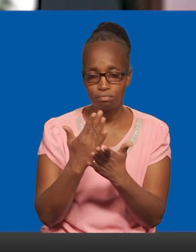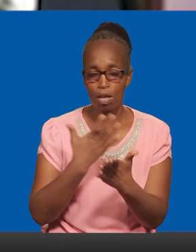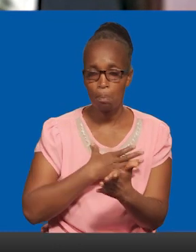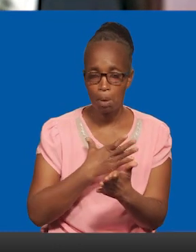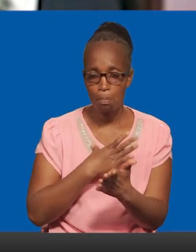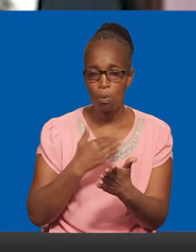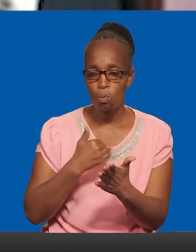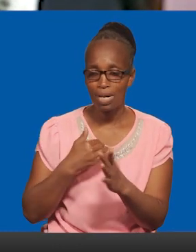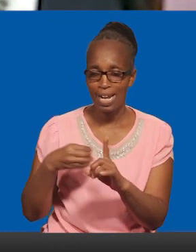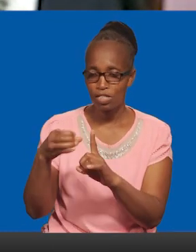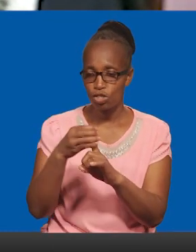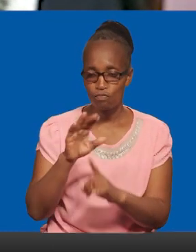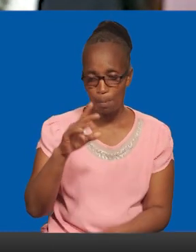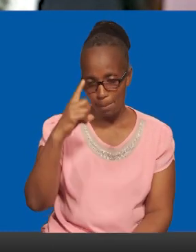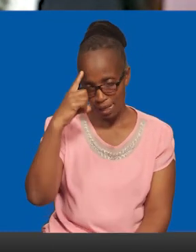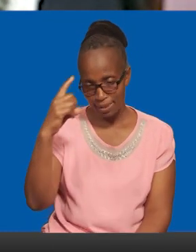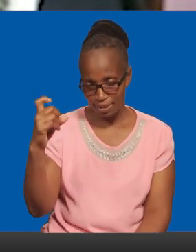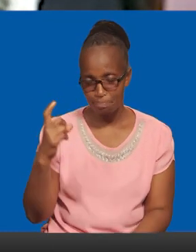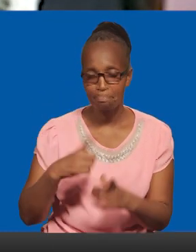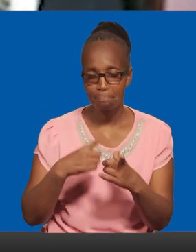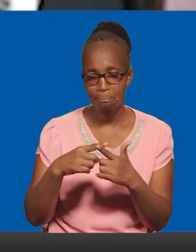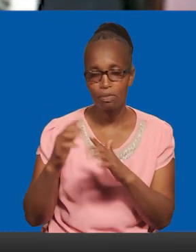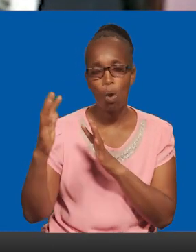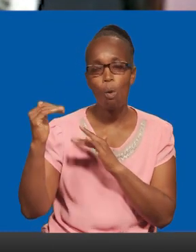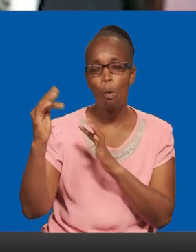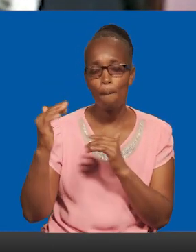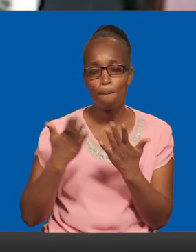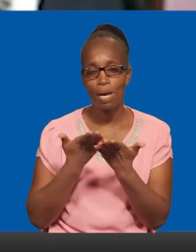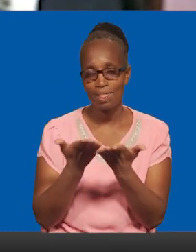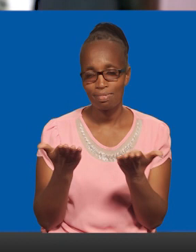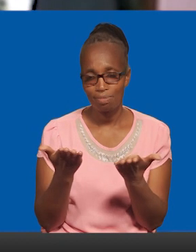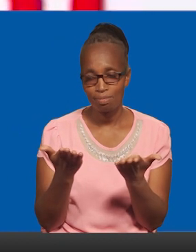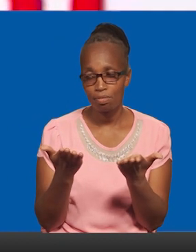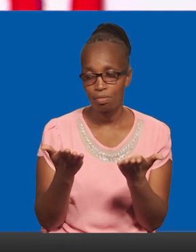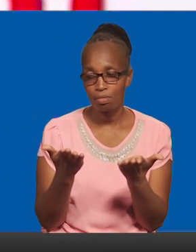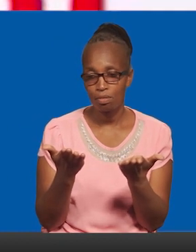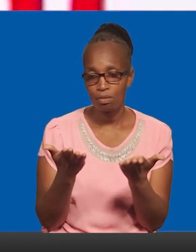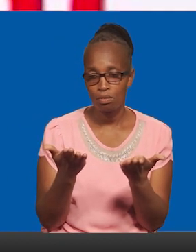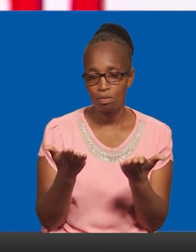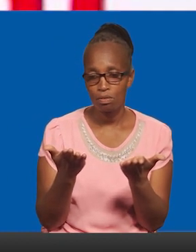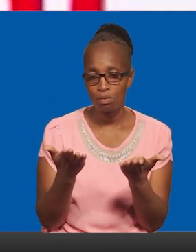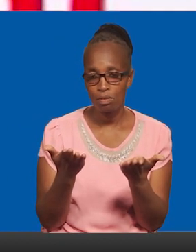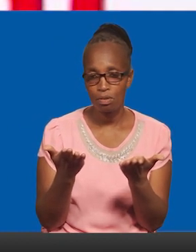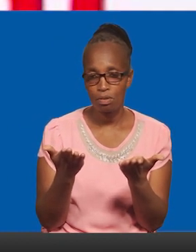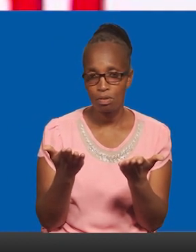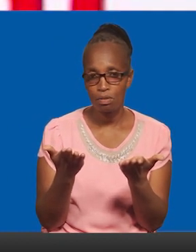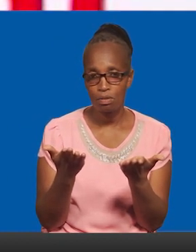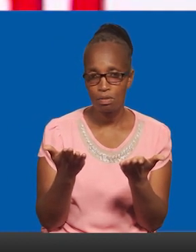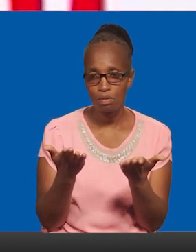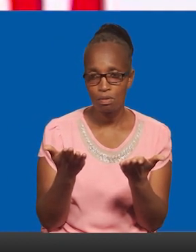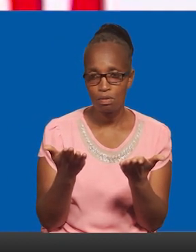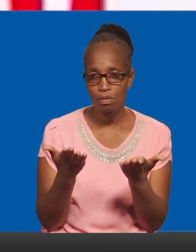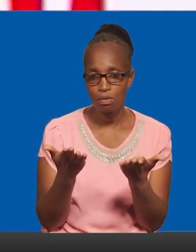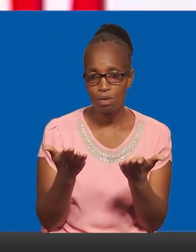uhuru, akisema iwapo tutazingatia ndoto zao basi kuna tumaini. Where are we going to be 60 years from